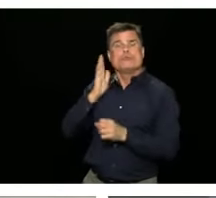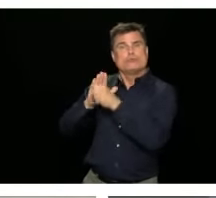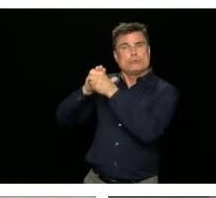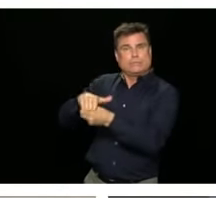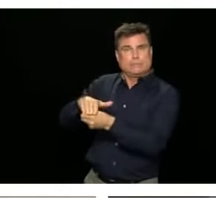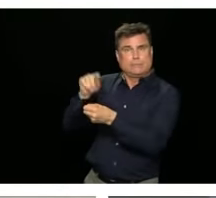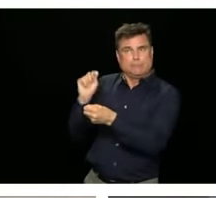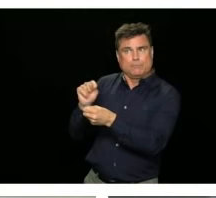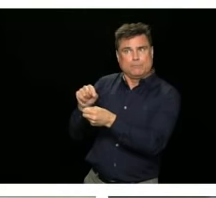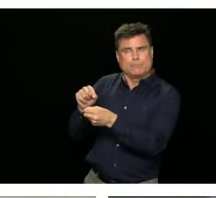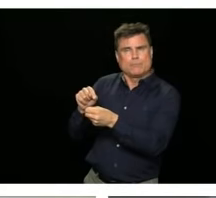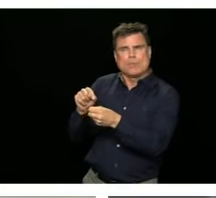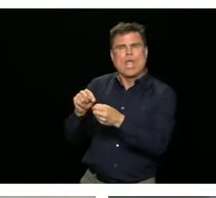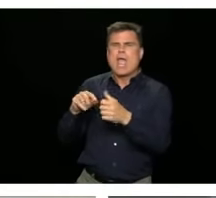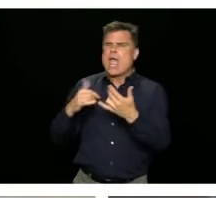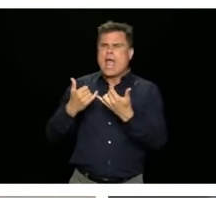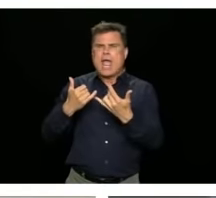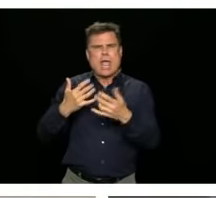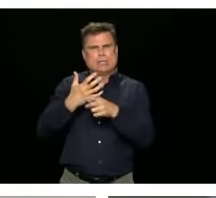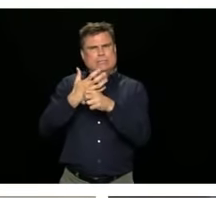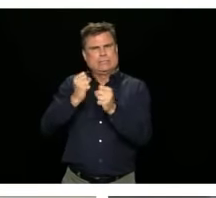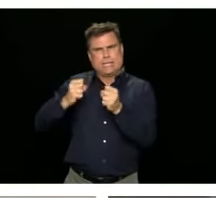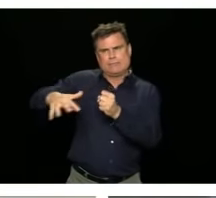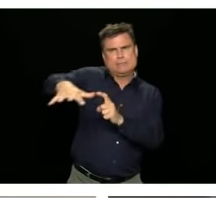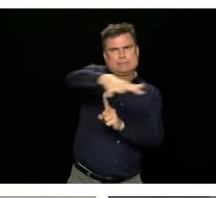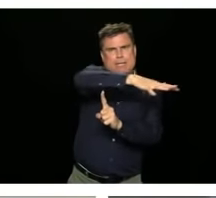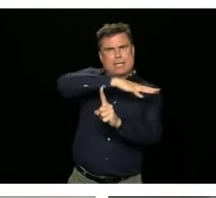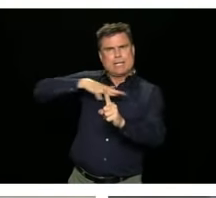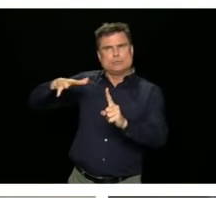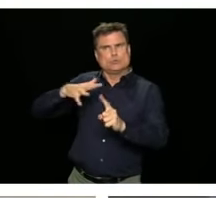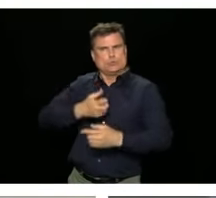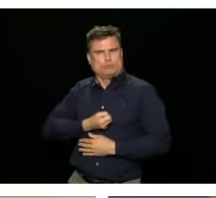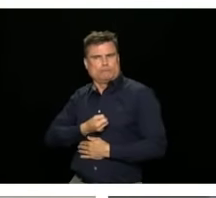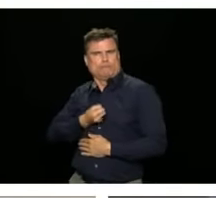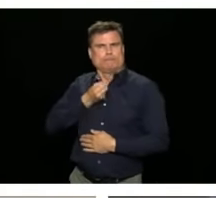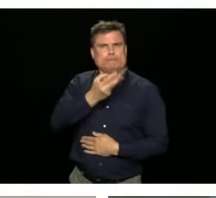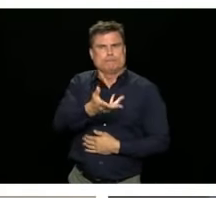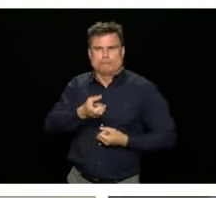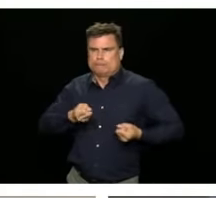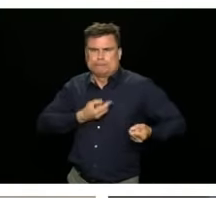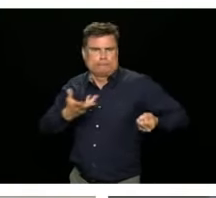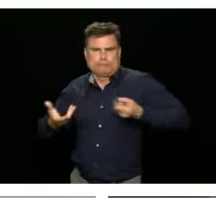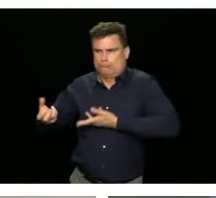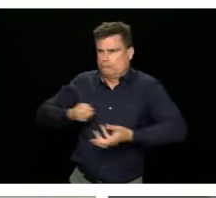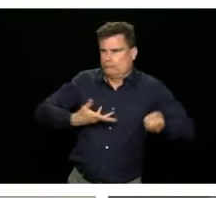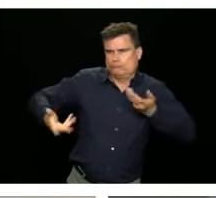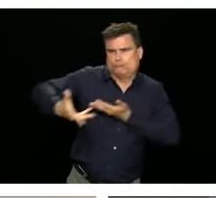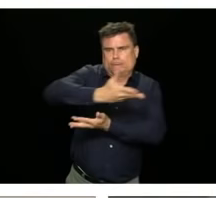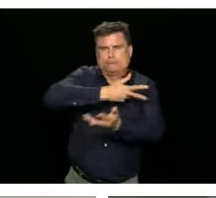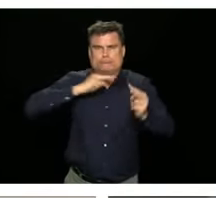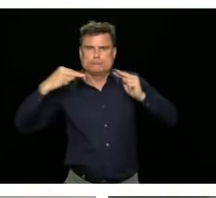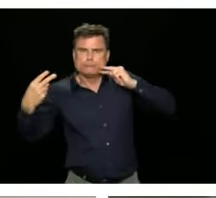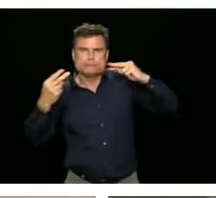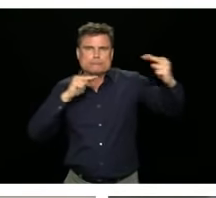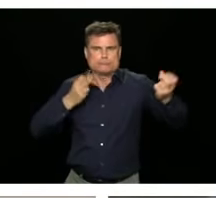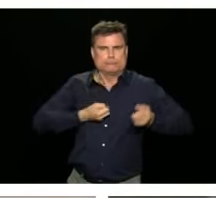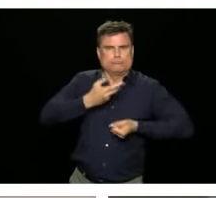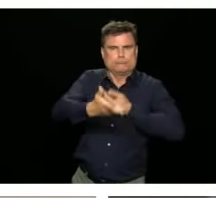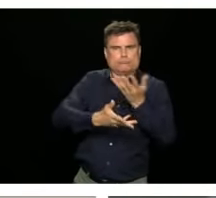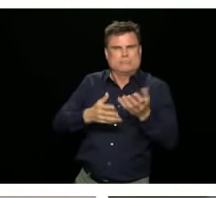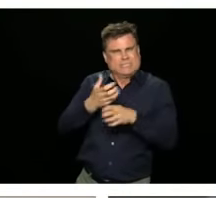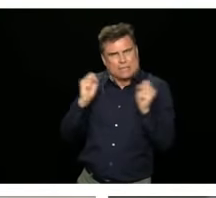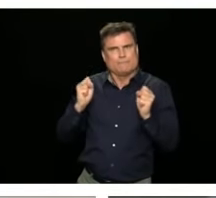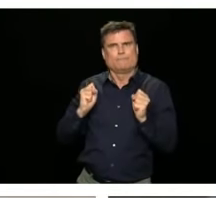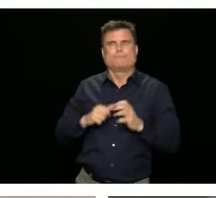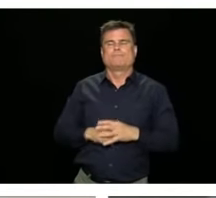also acknowledge that it's not a safe conversation. And if you're not feeling uncomfortable, then you're probably not addressing the